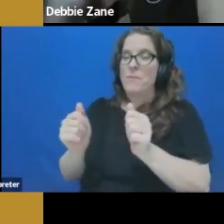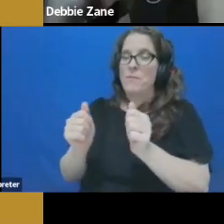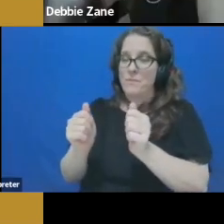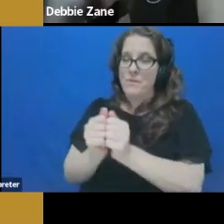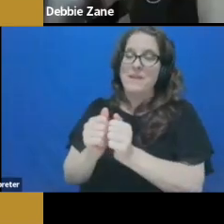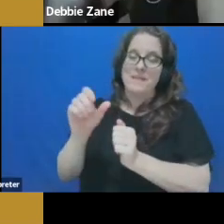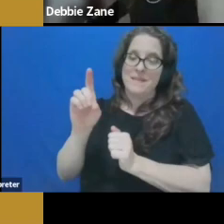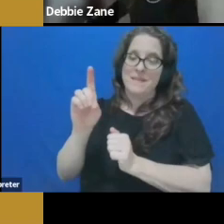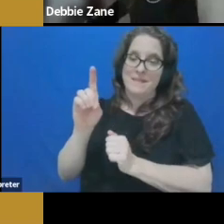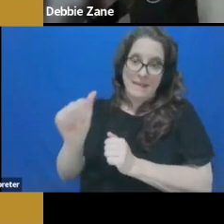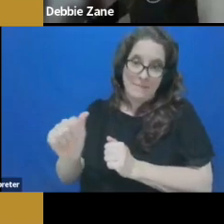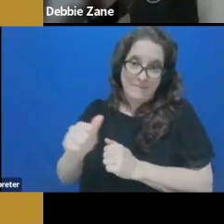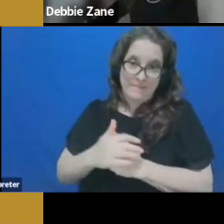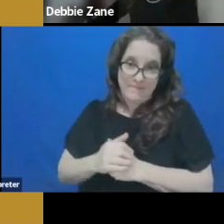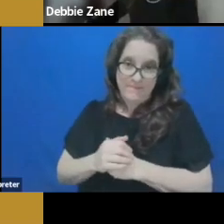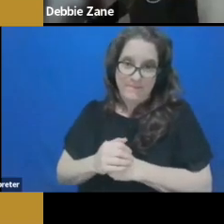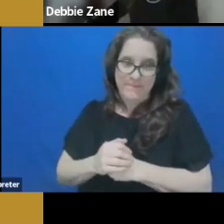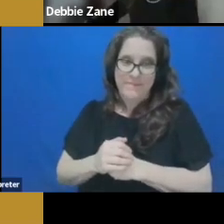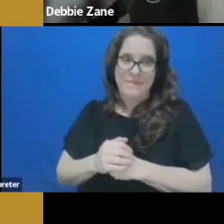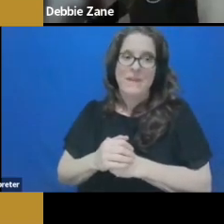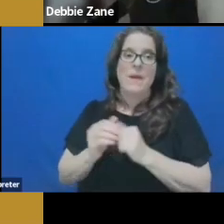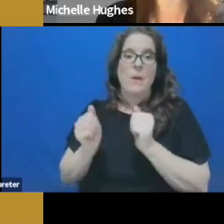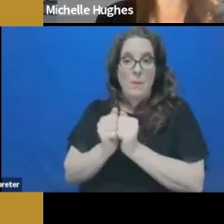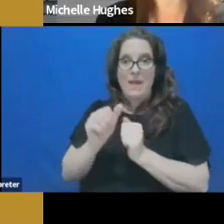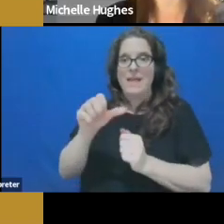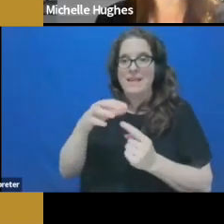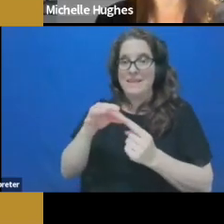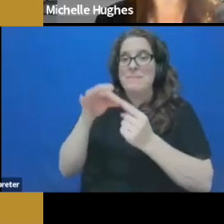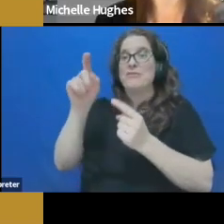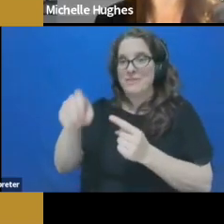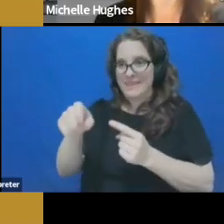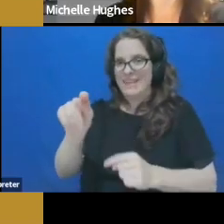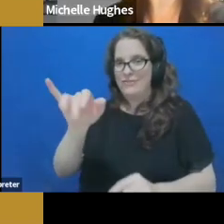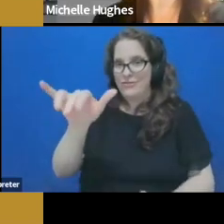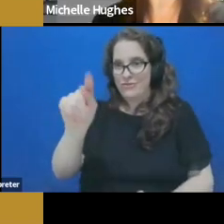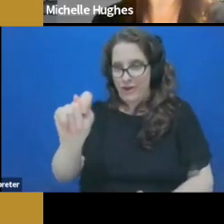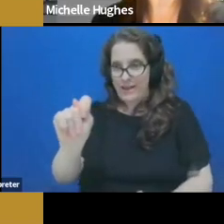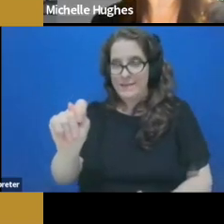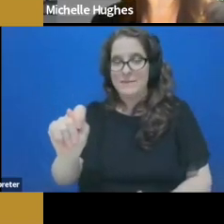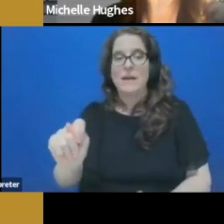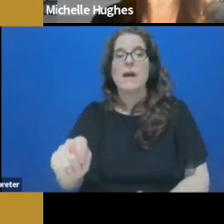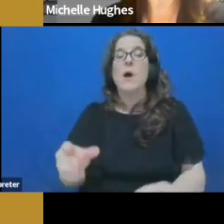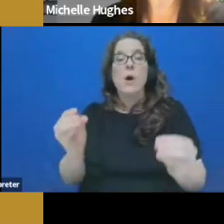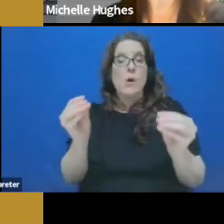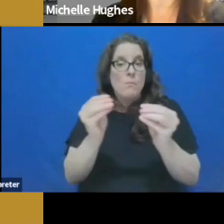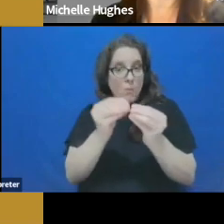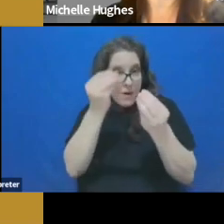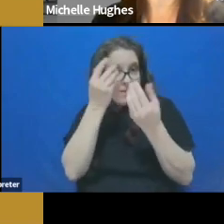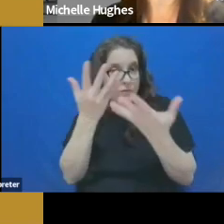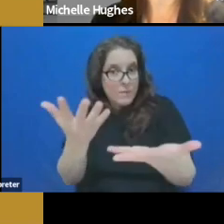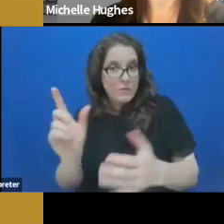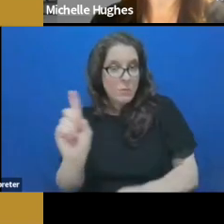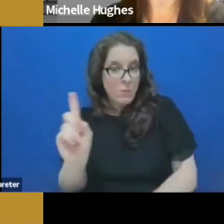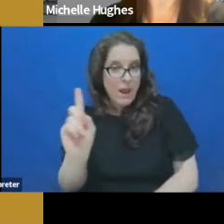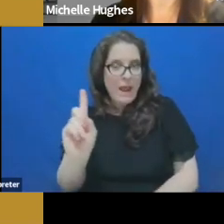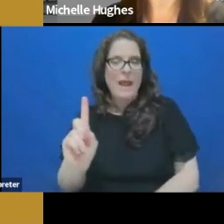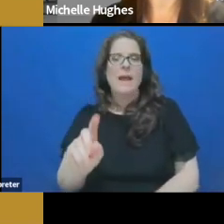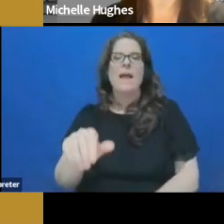trusts. You can find additional information and resources at the American Bar Association website, which